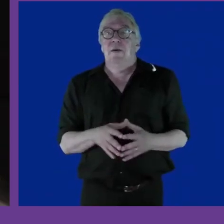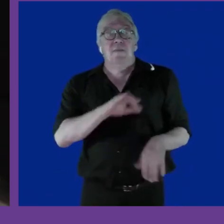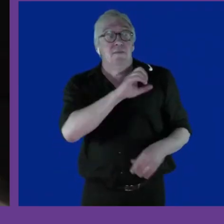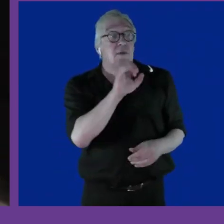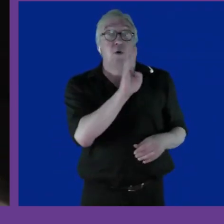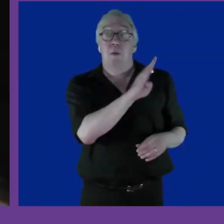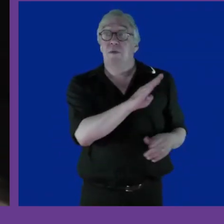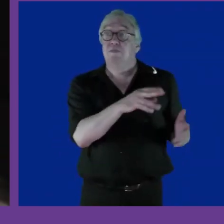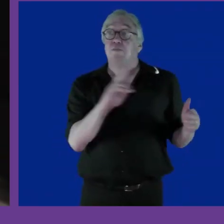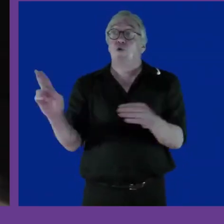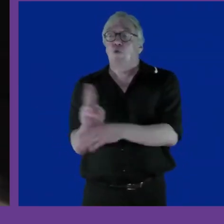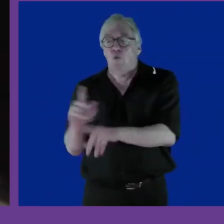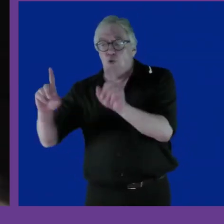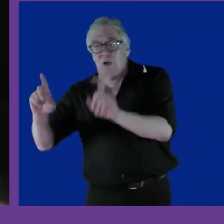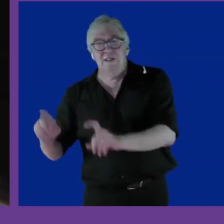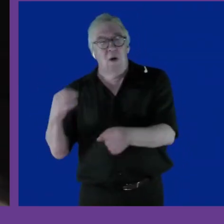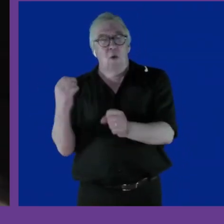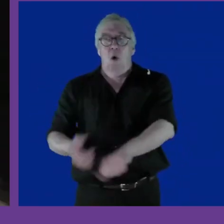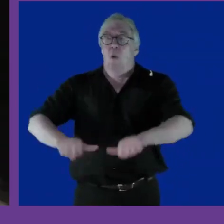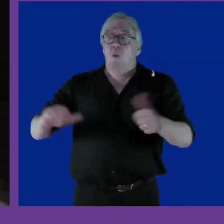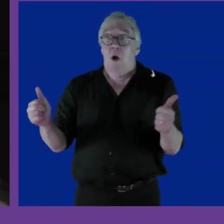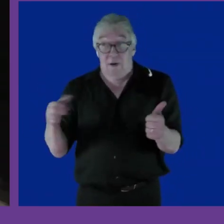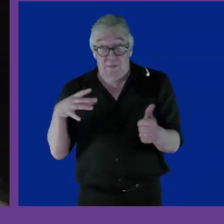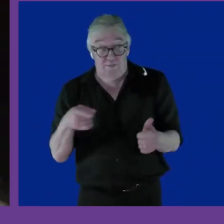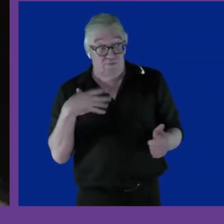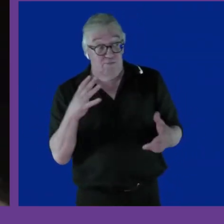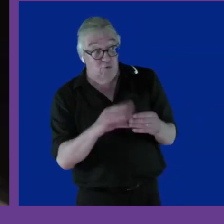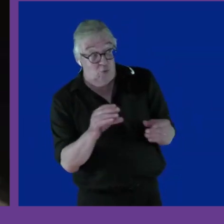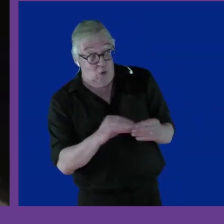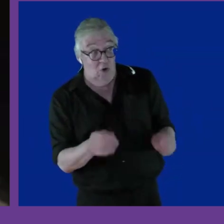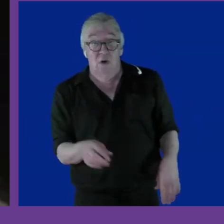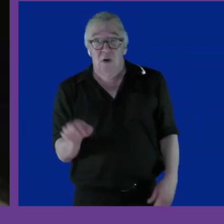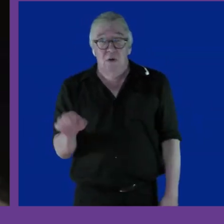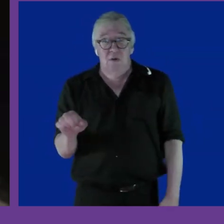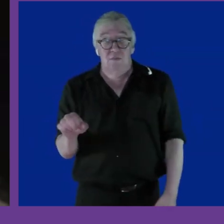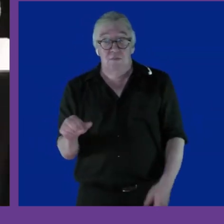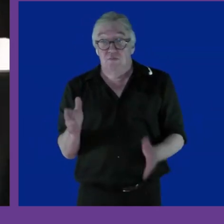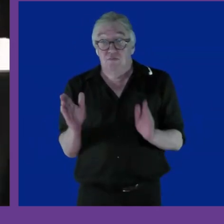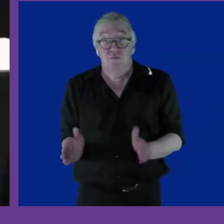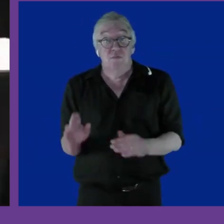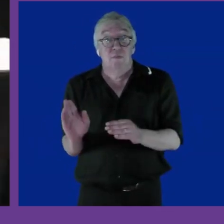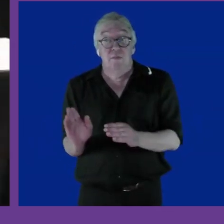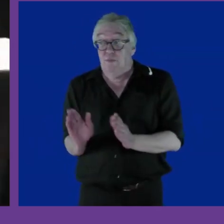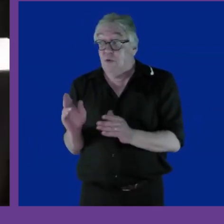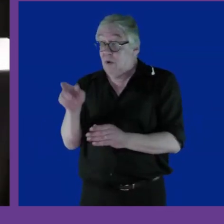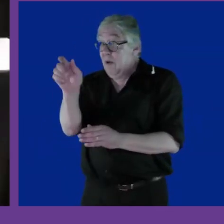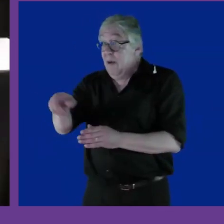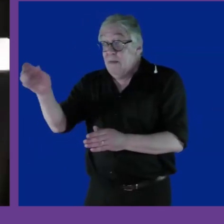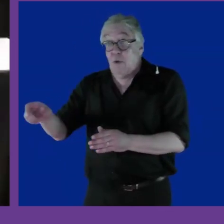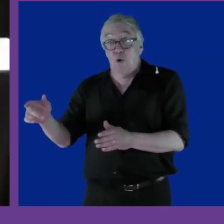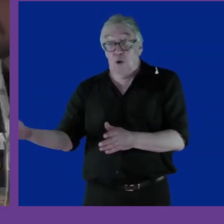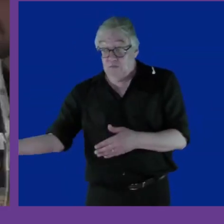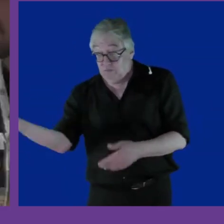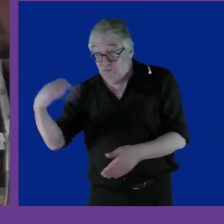be effective and working out on? Yeah, user testing is it gives you a very good